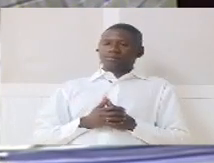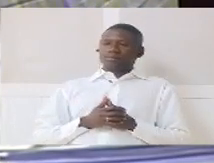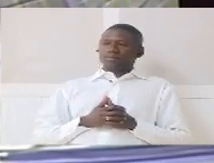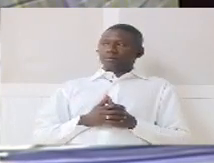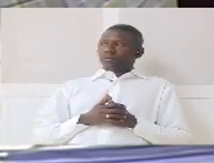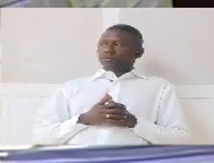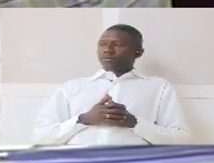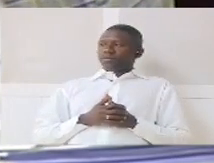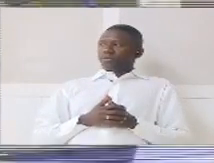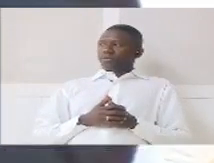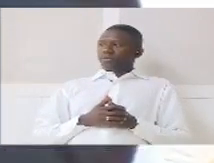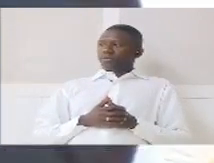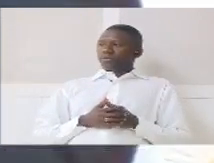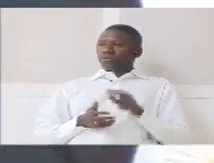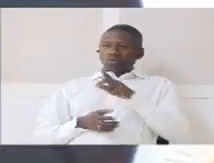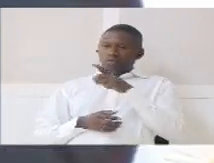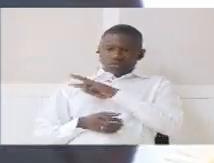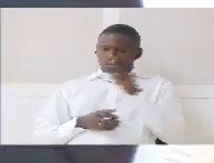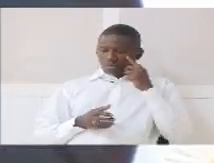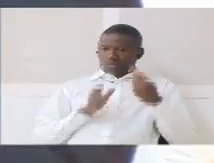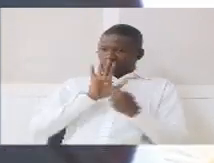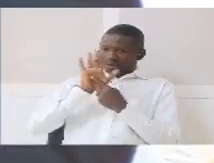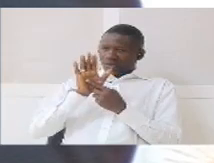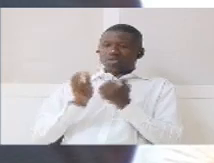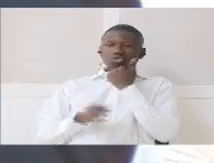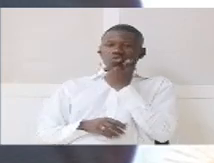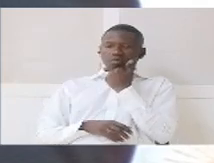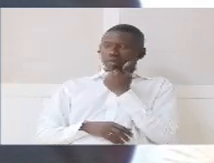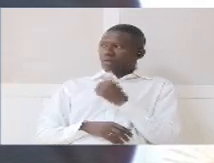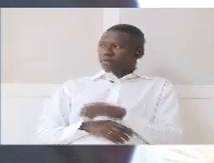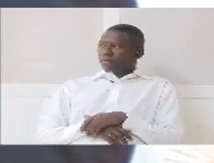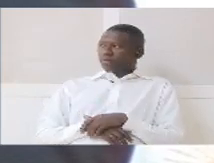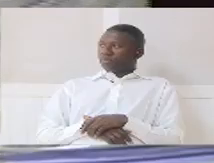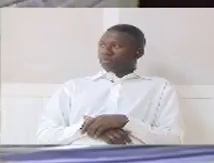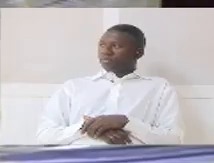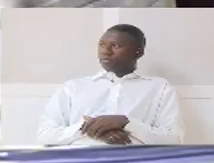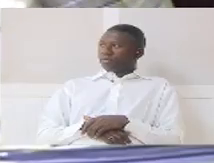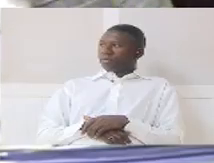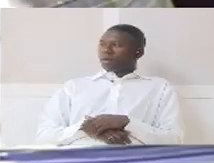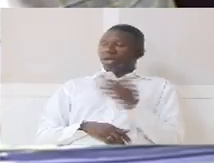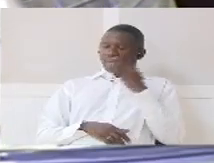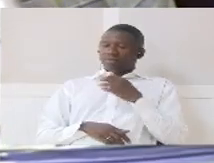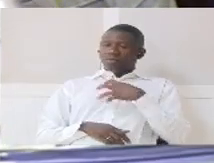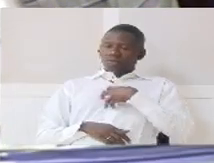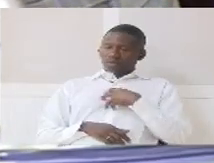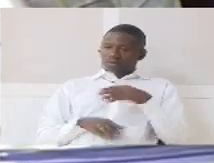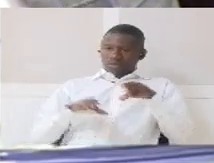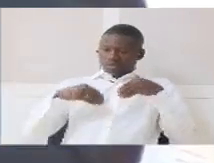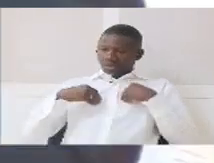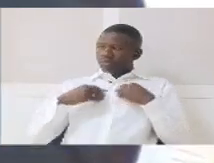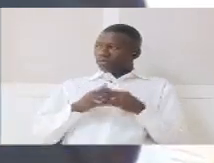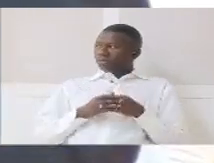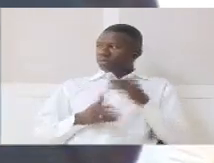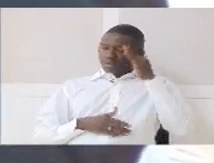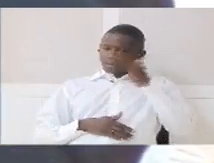Would you? You have not indicated them at the exhibit number. Yes, it's 131, if you would accept it. Yes.